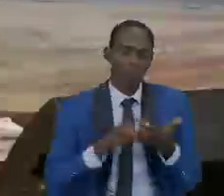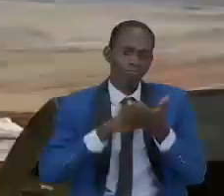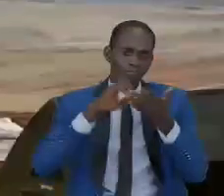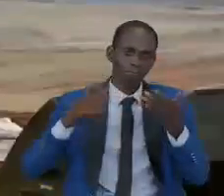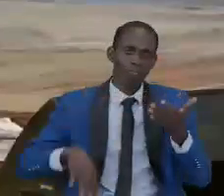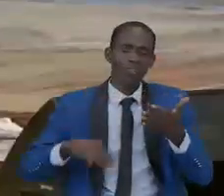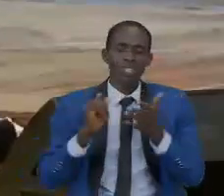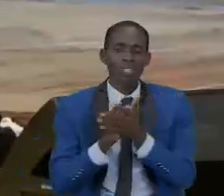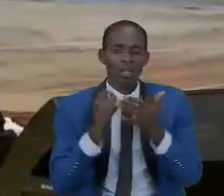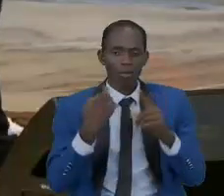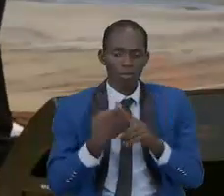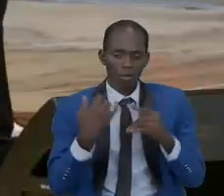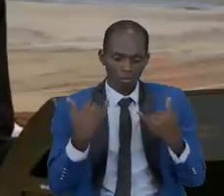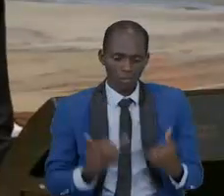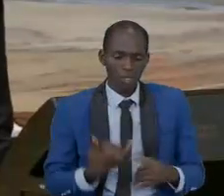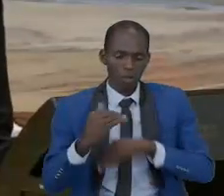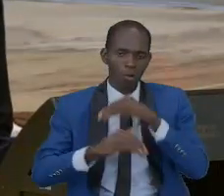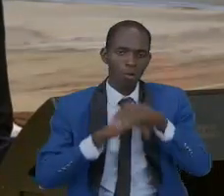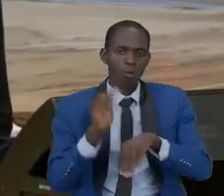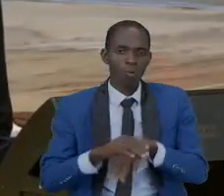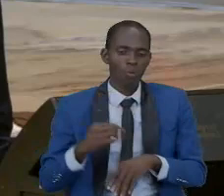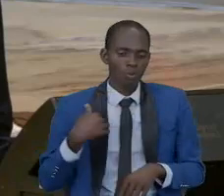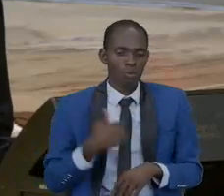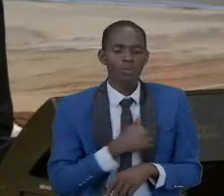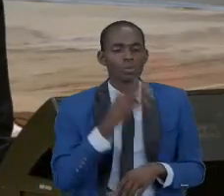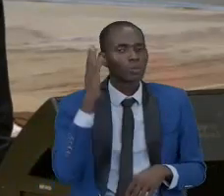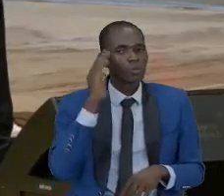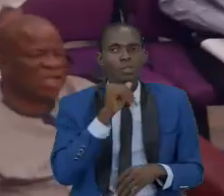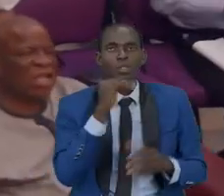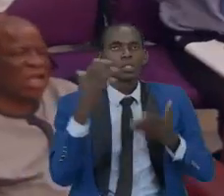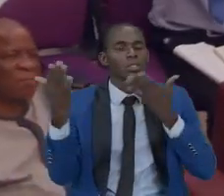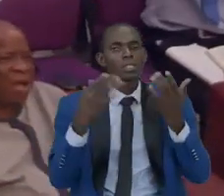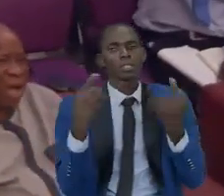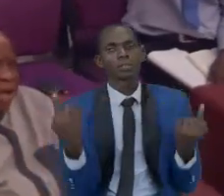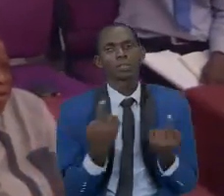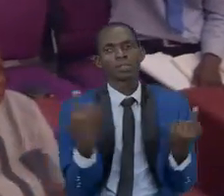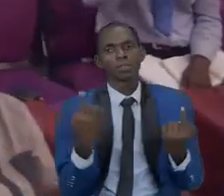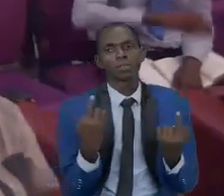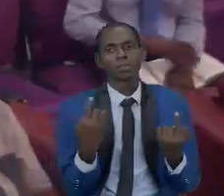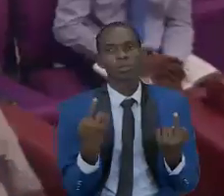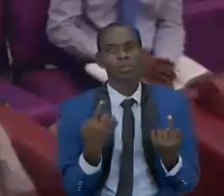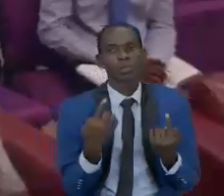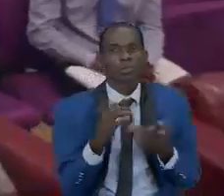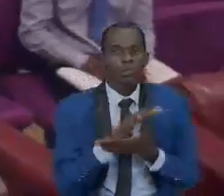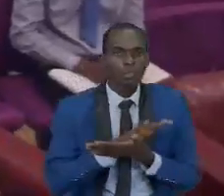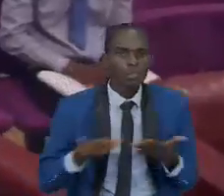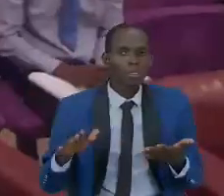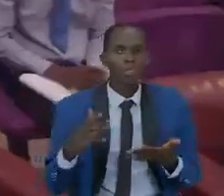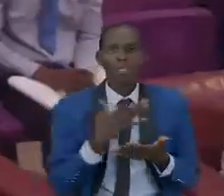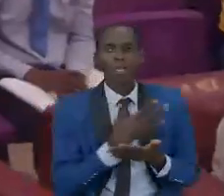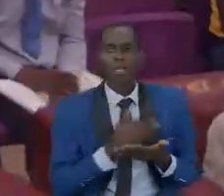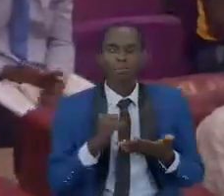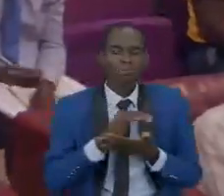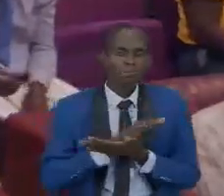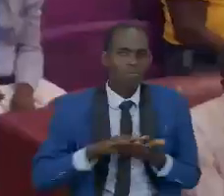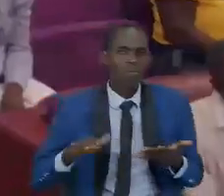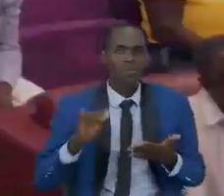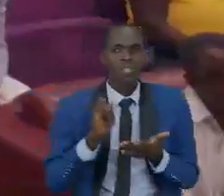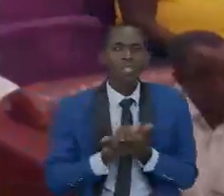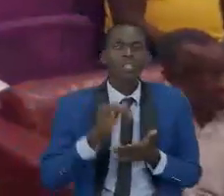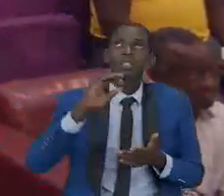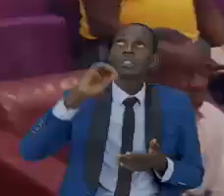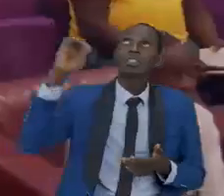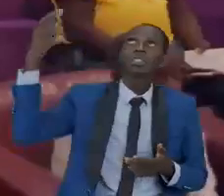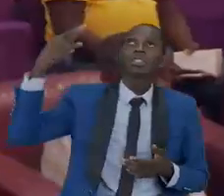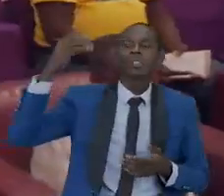that henceforth we shall not succeed you will not subscene clean and clear that the grace of